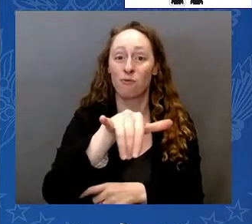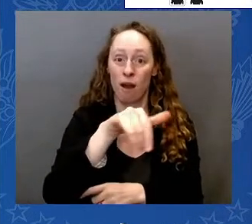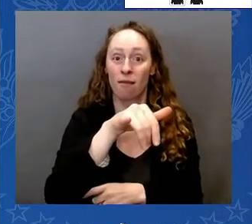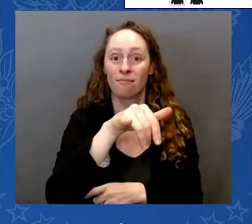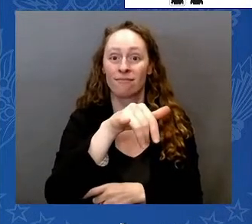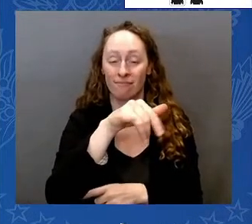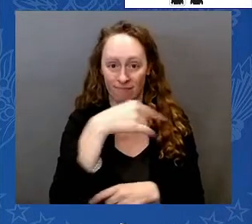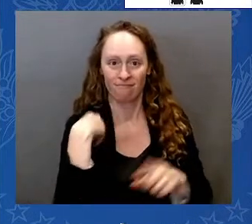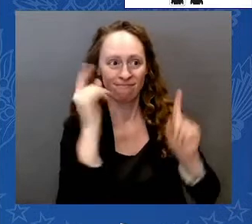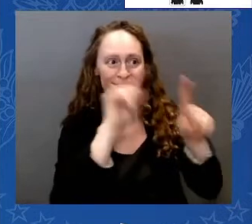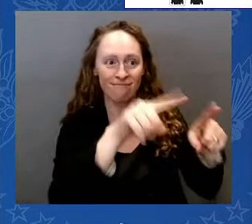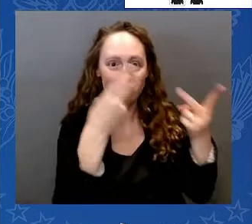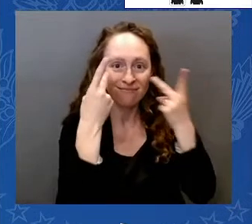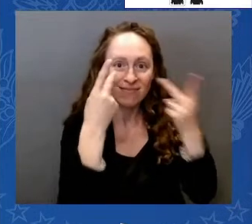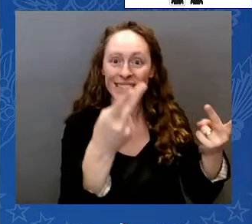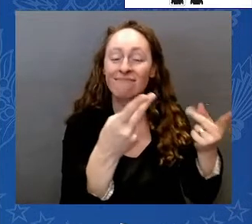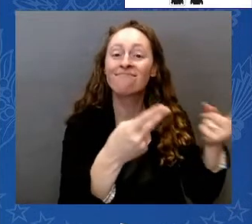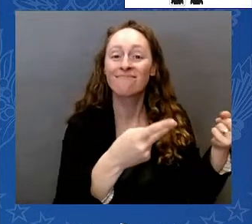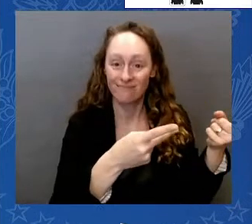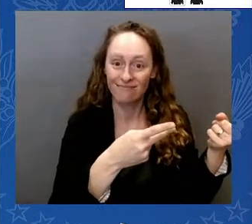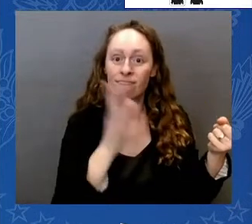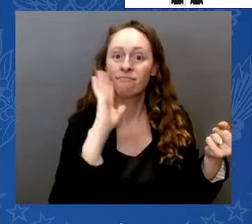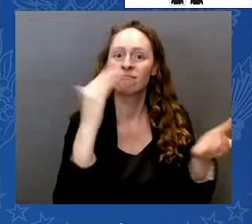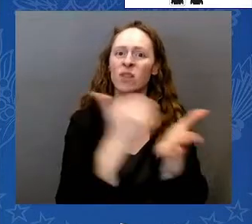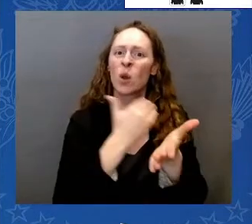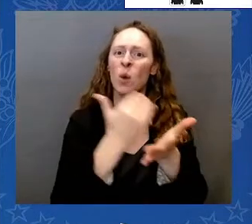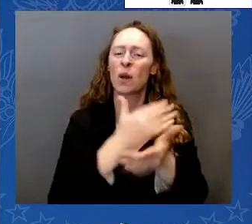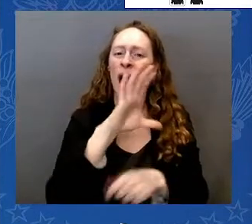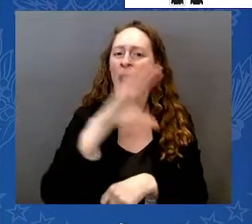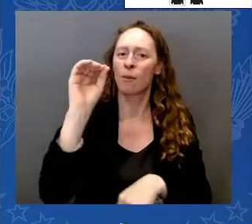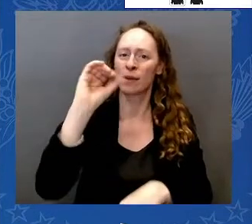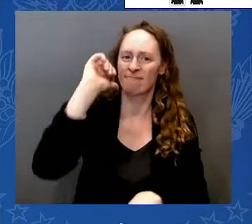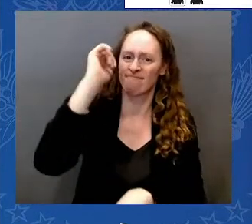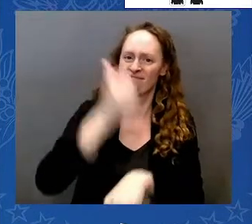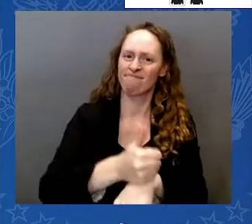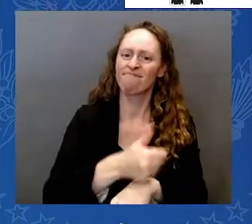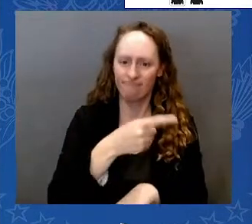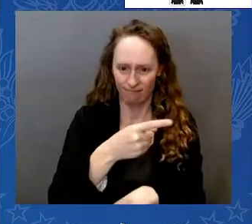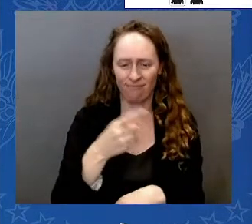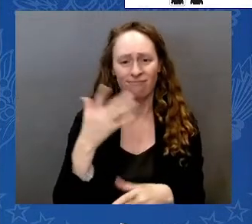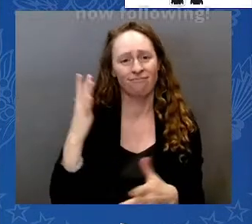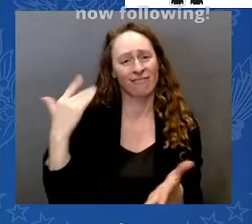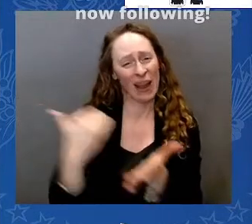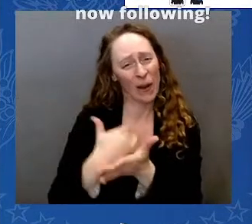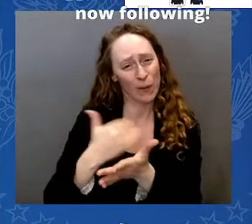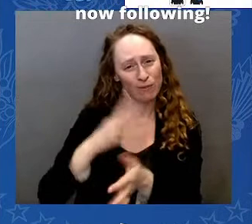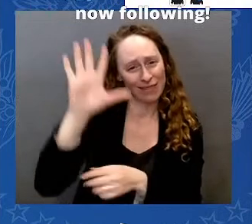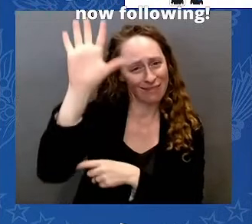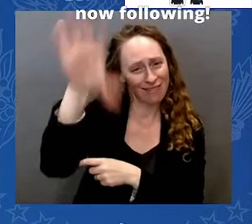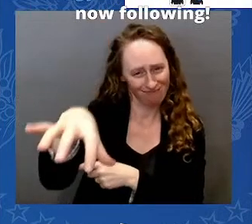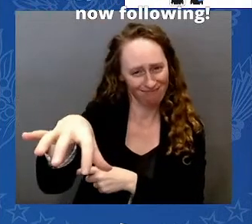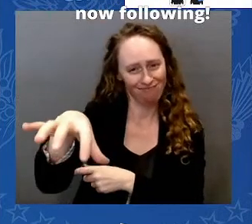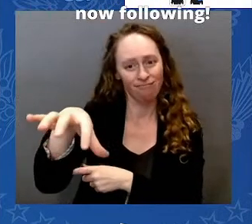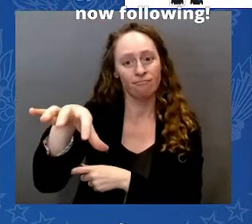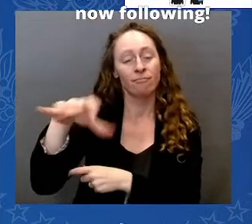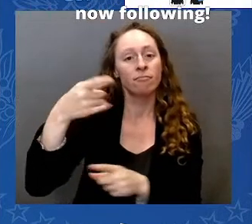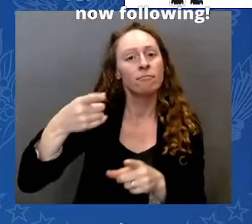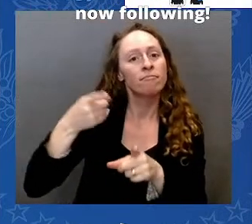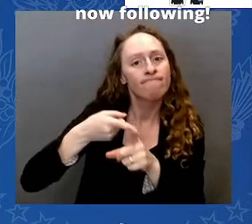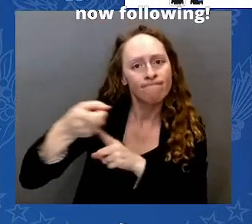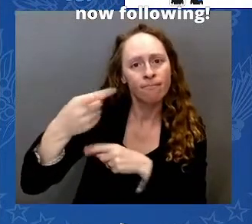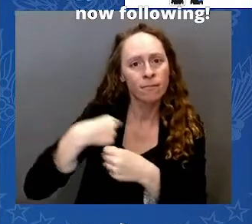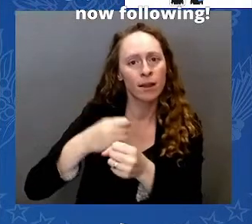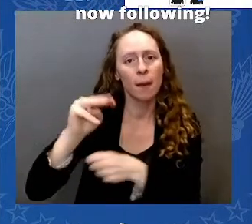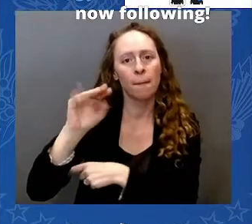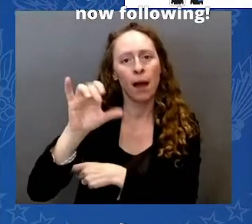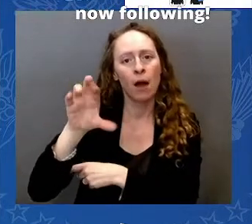to manufacture computer chips, the biggest investment of its kind in America, biggest investment ever in the world.